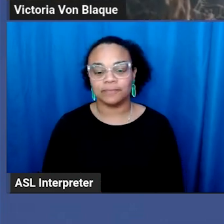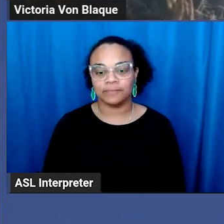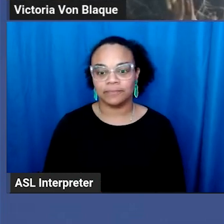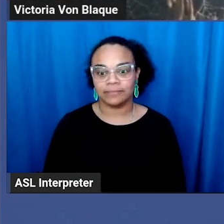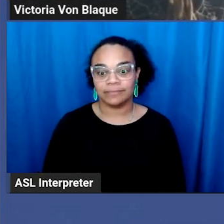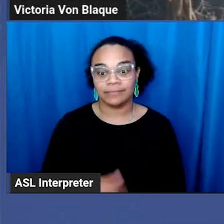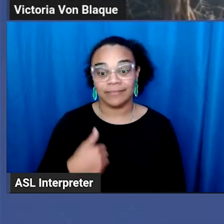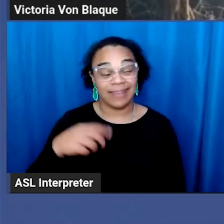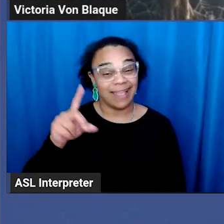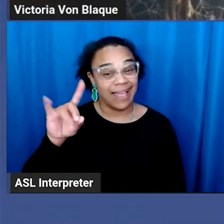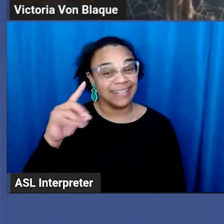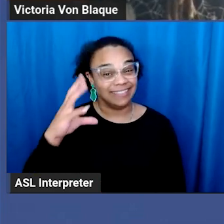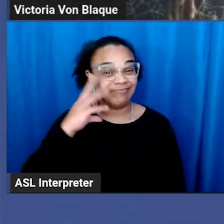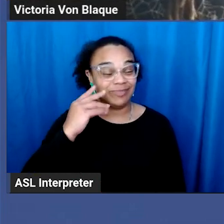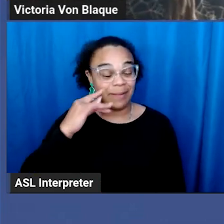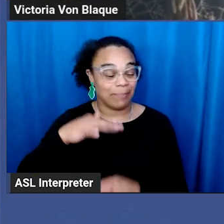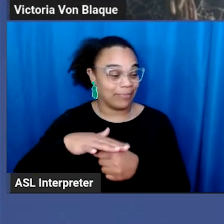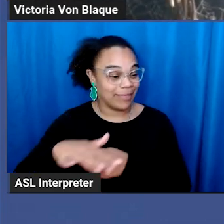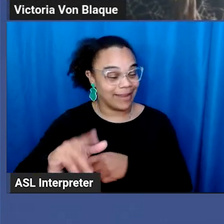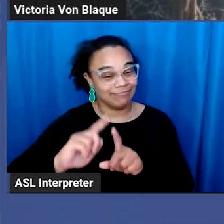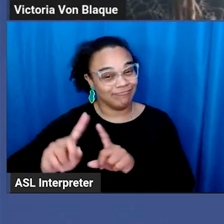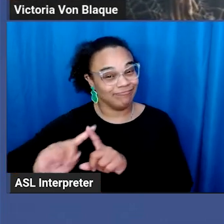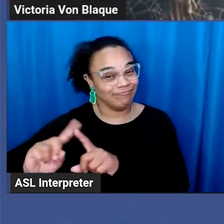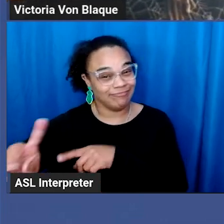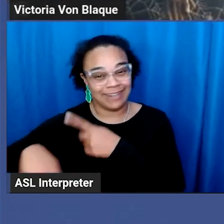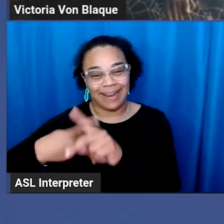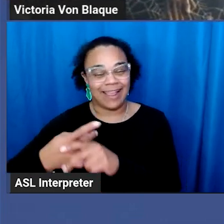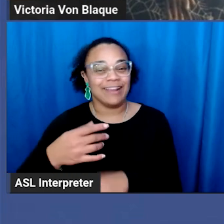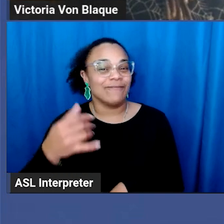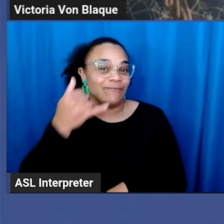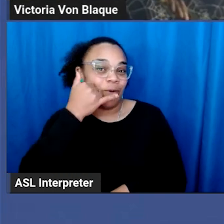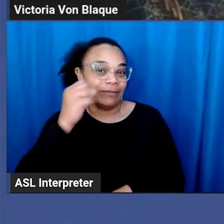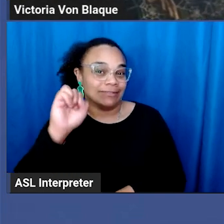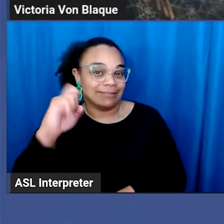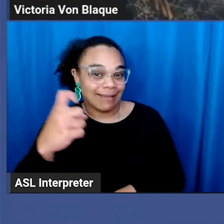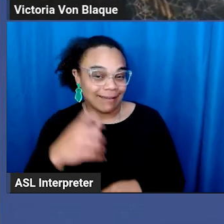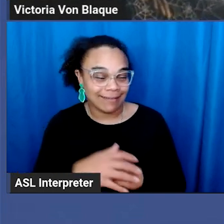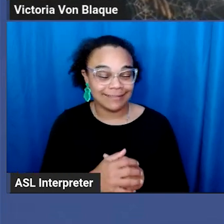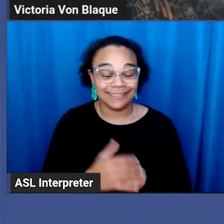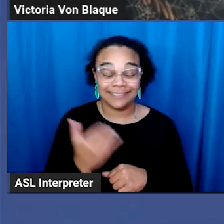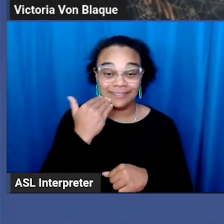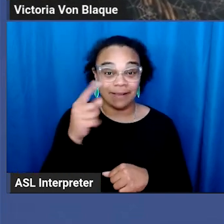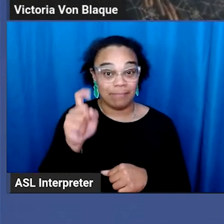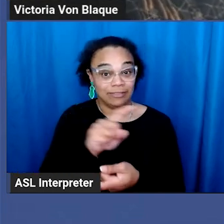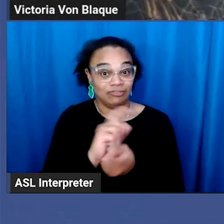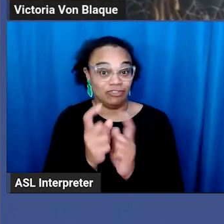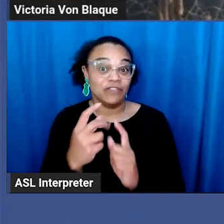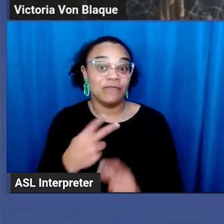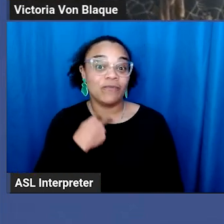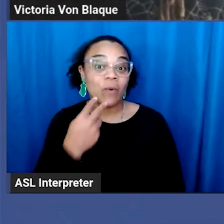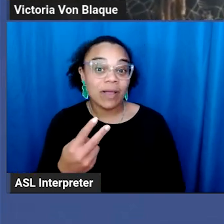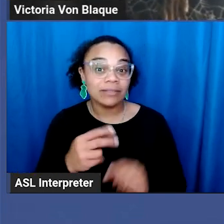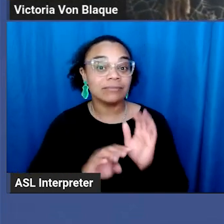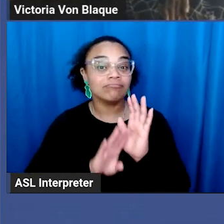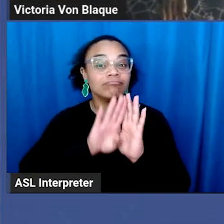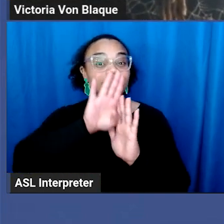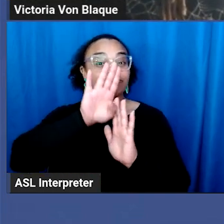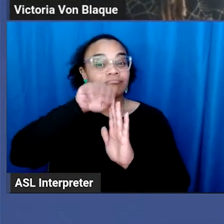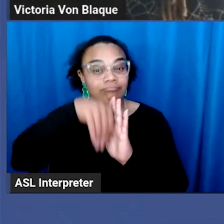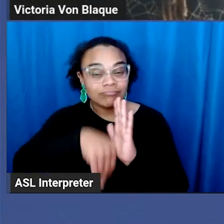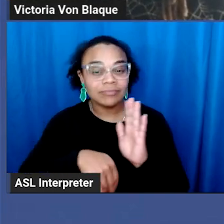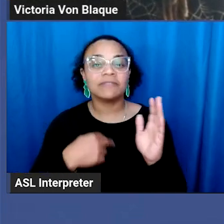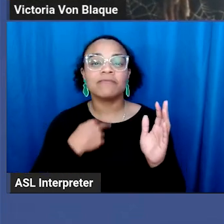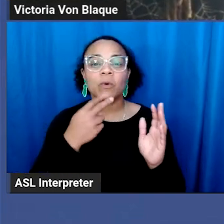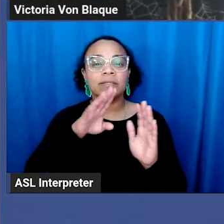I did all kinds of phone sex. So, changing your voice or going higher, going lower, things